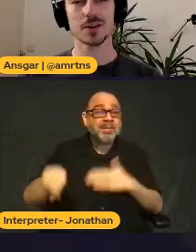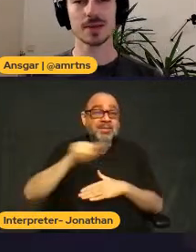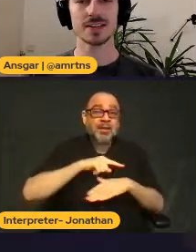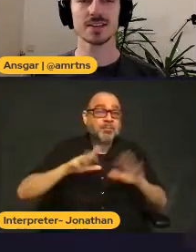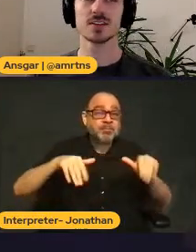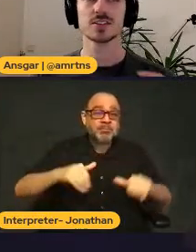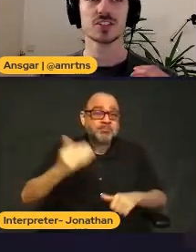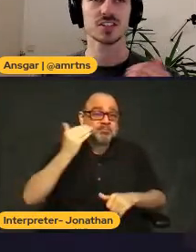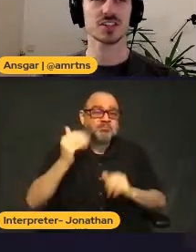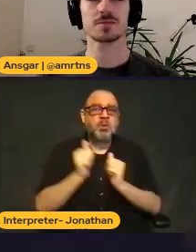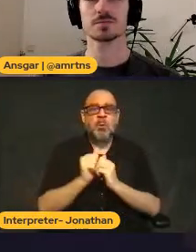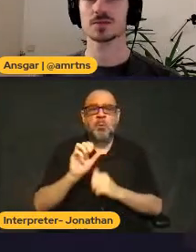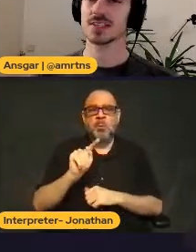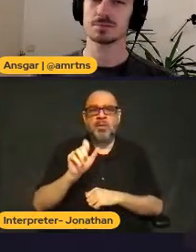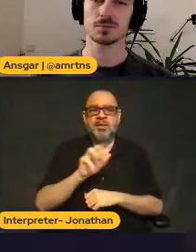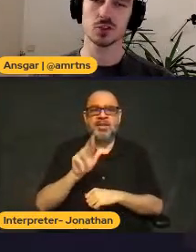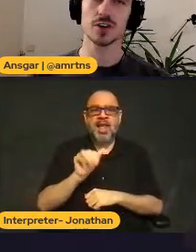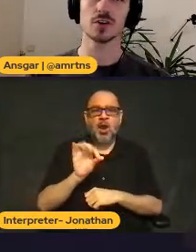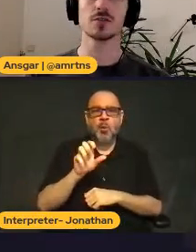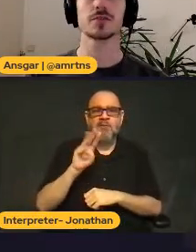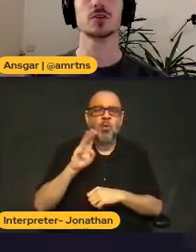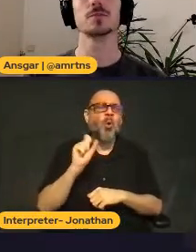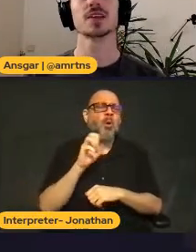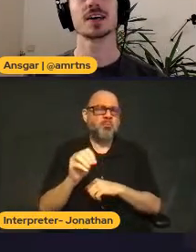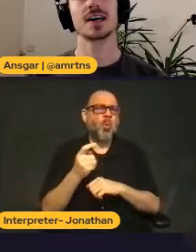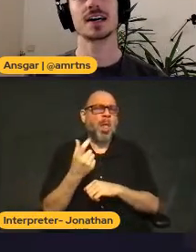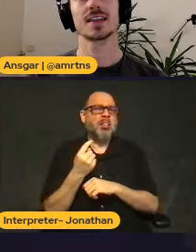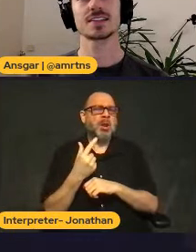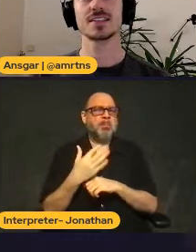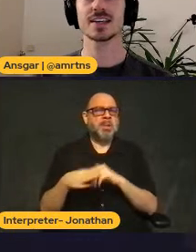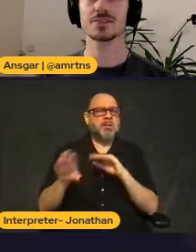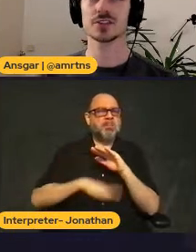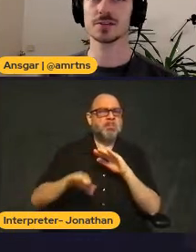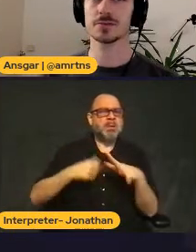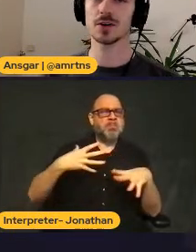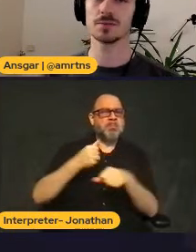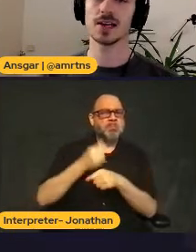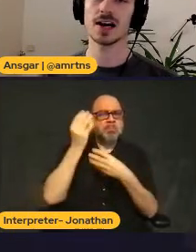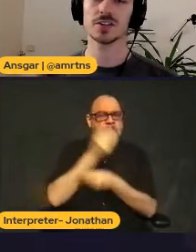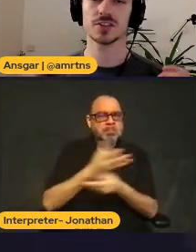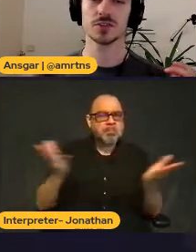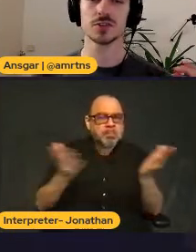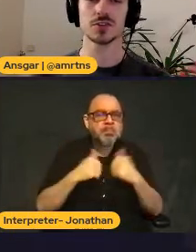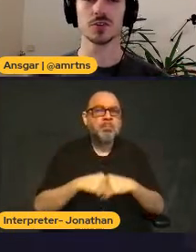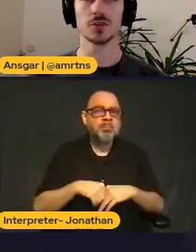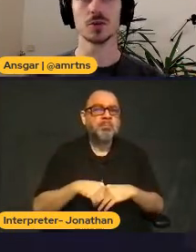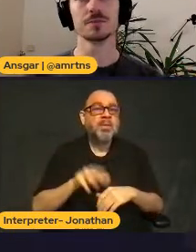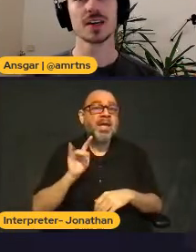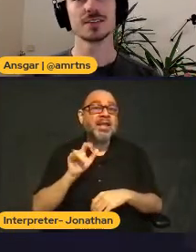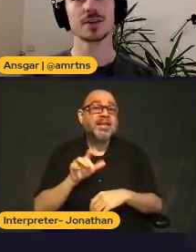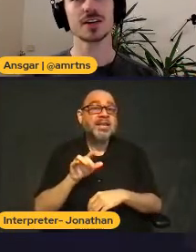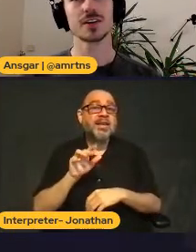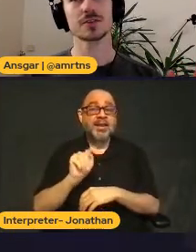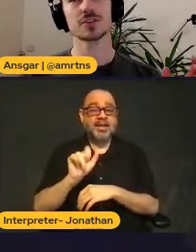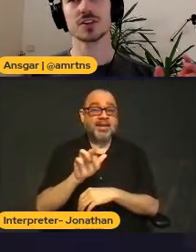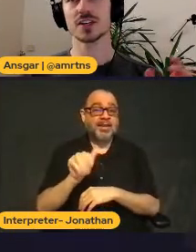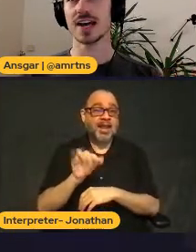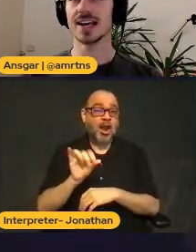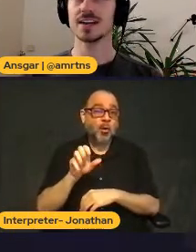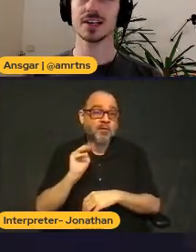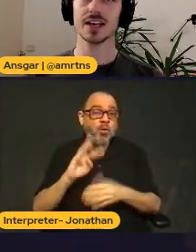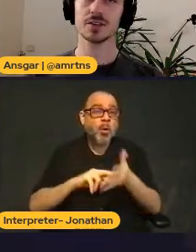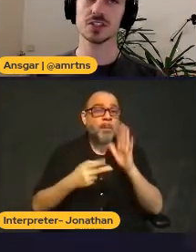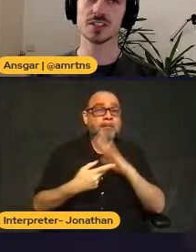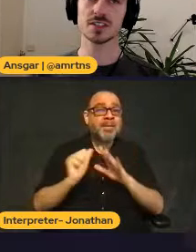for Terraform yet. So just some short overview. The CDK for Terraform allows you to define your infrastructure